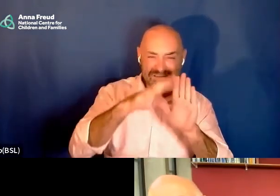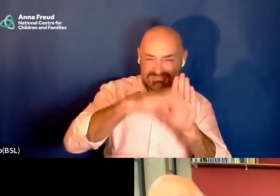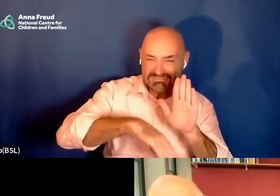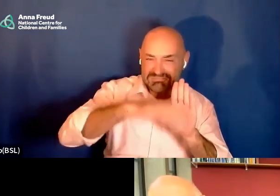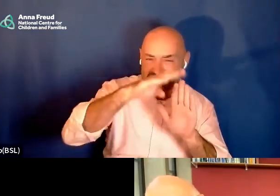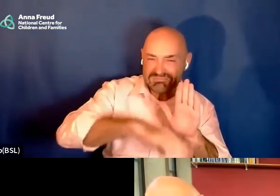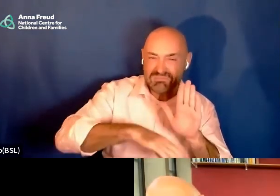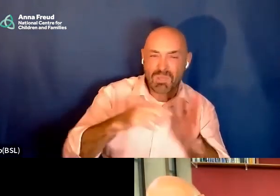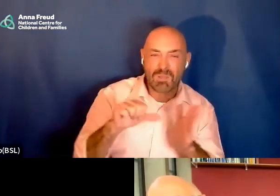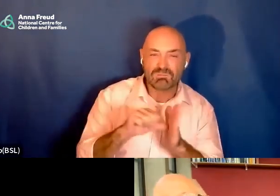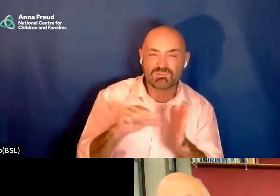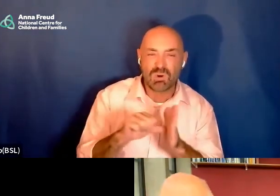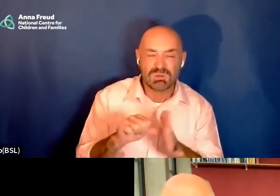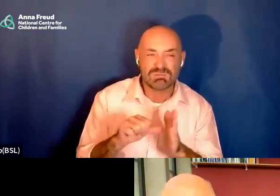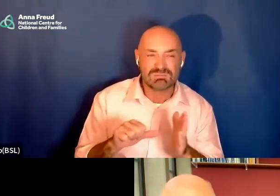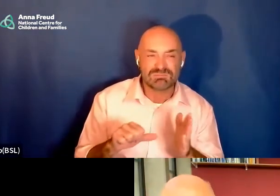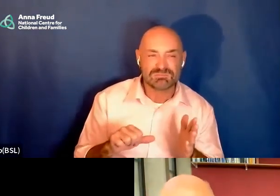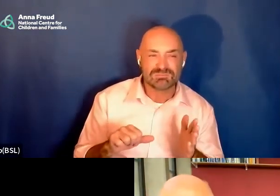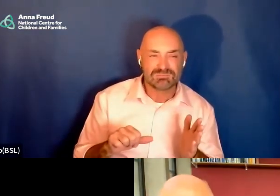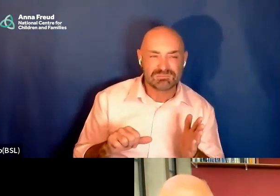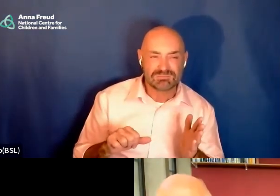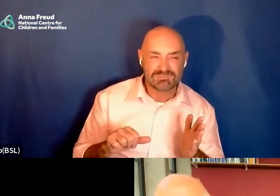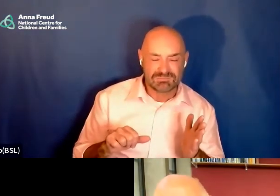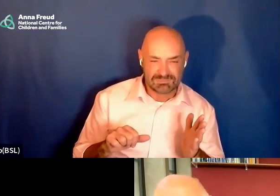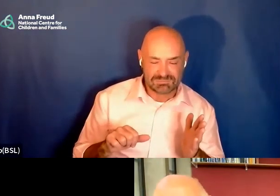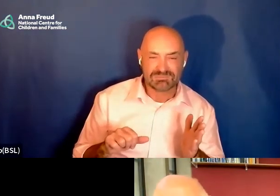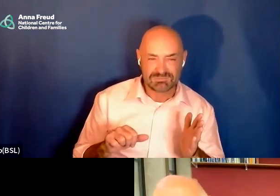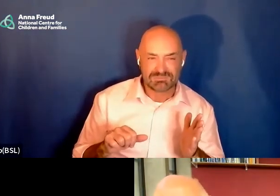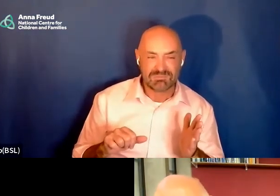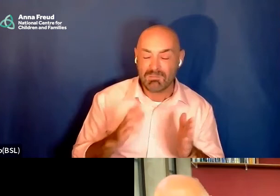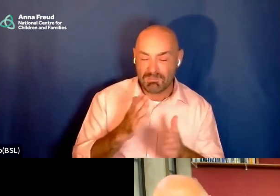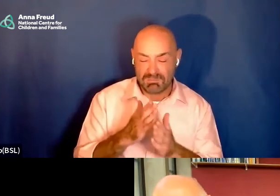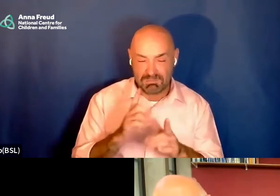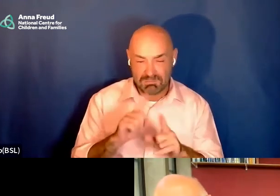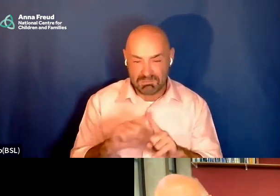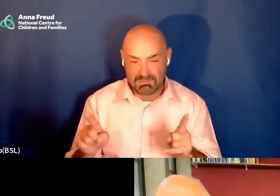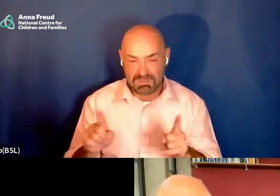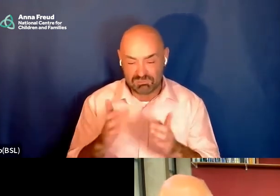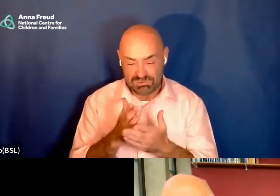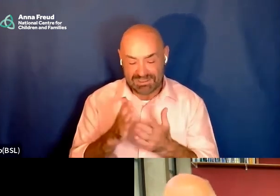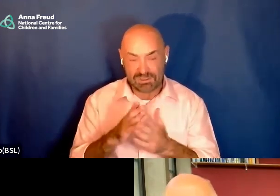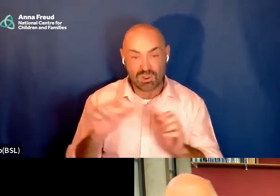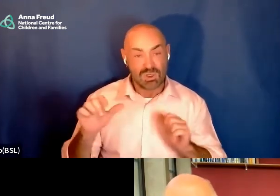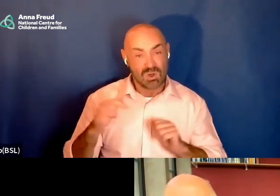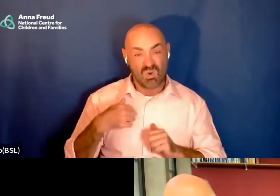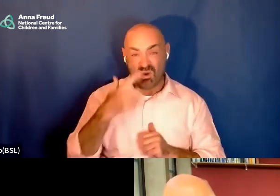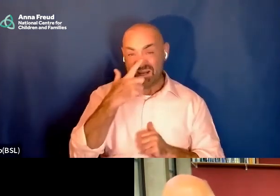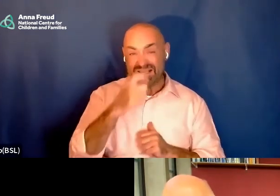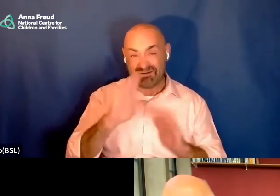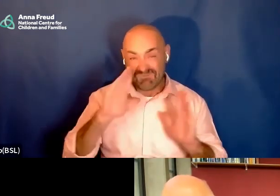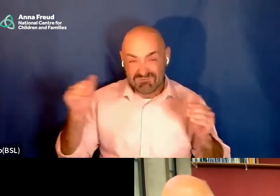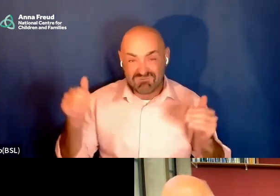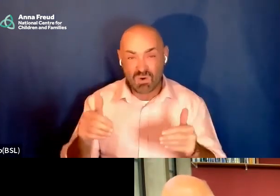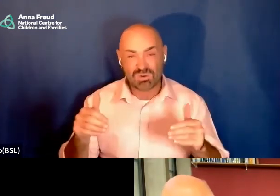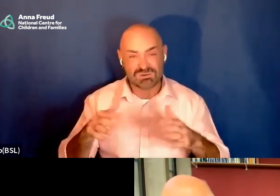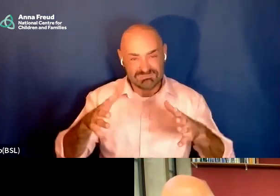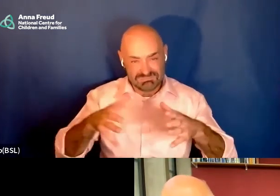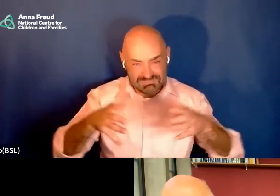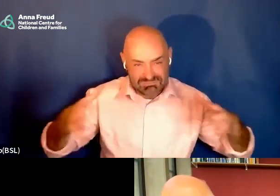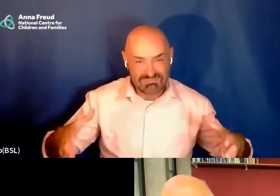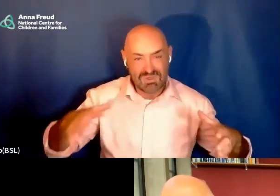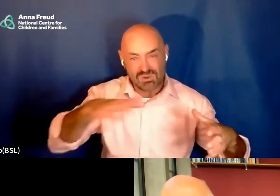you are taking away from the attention that should be given to society at large?